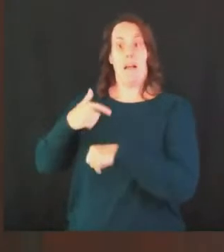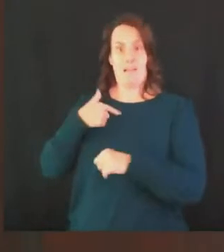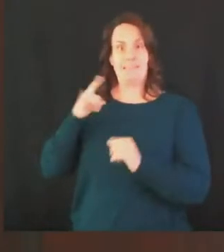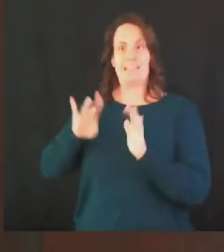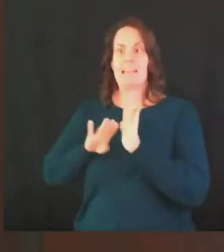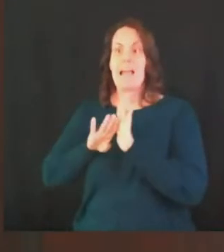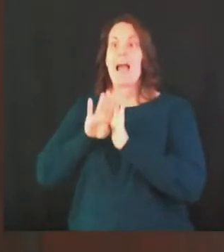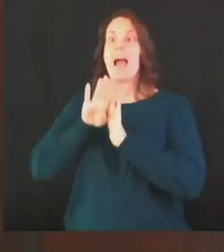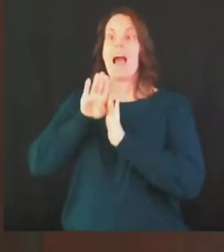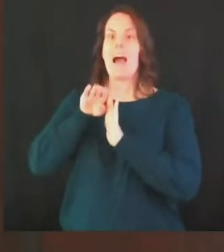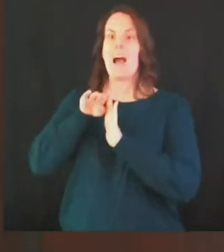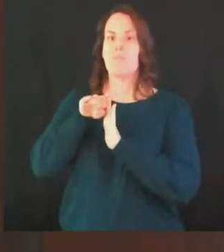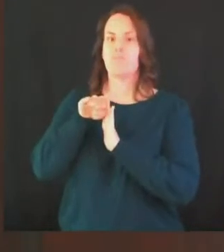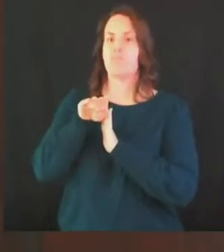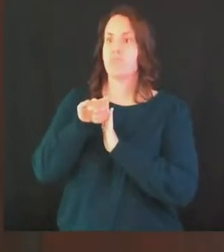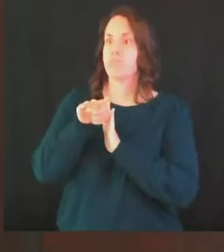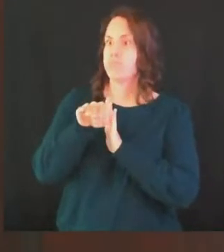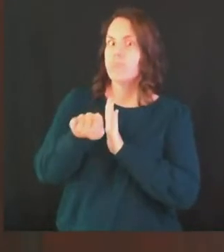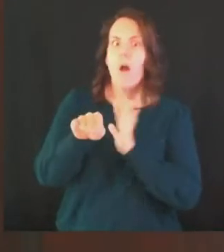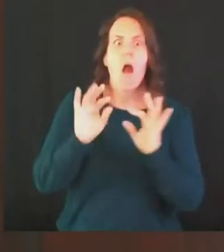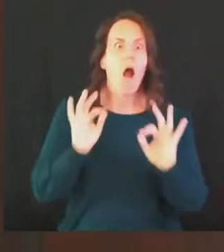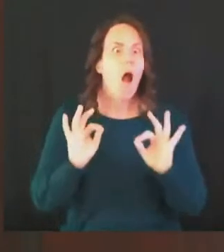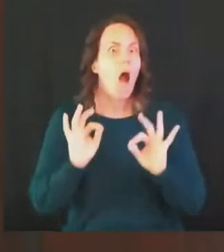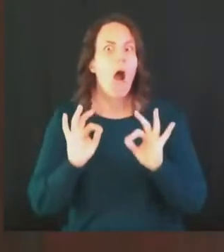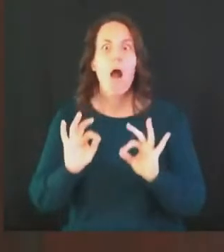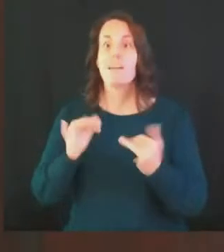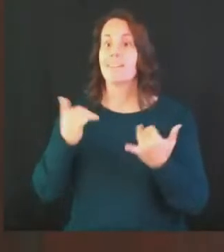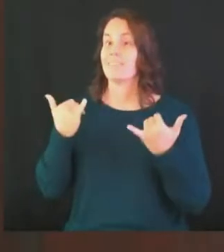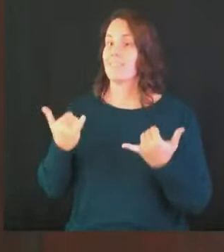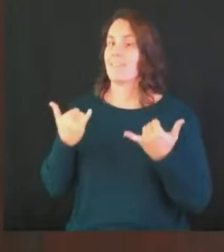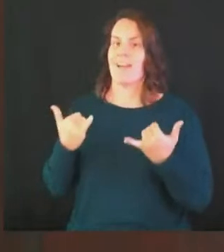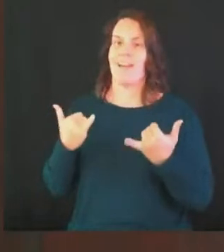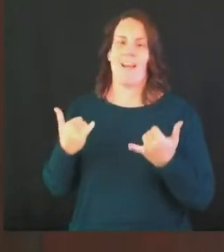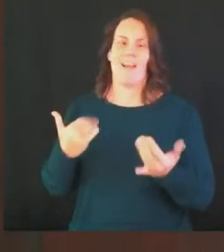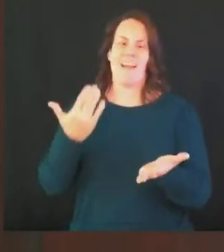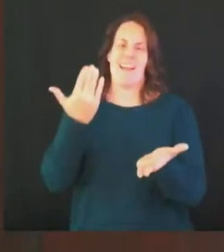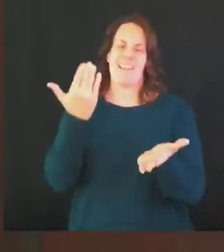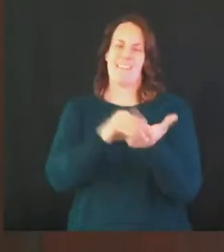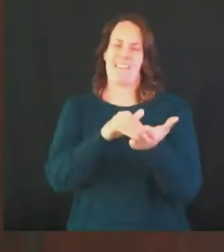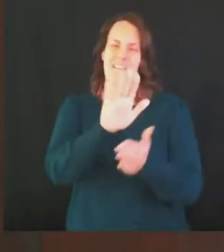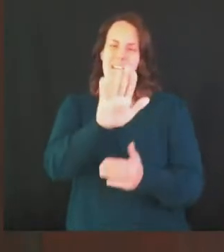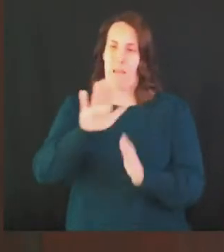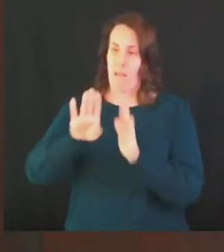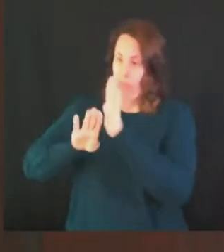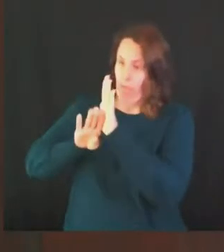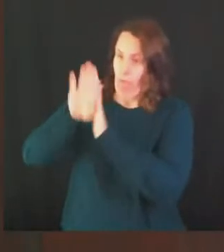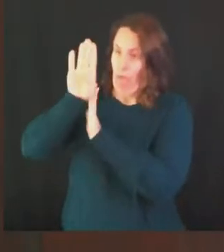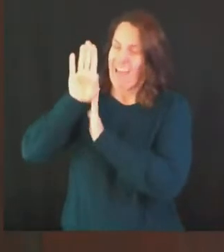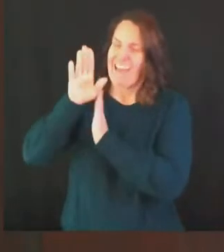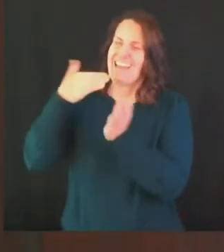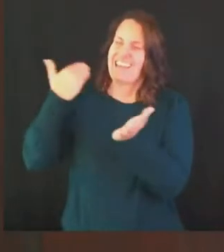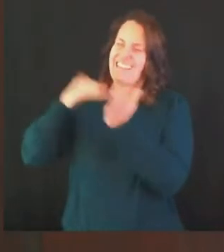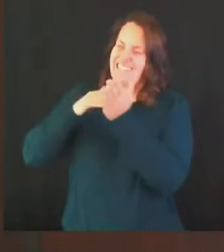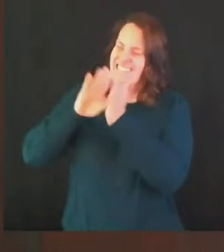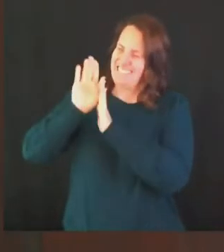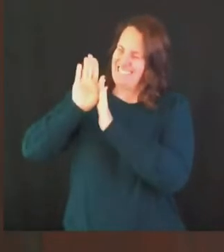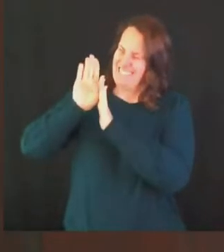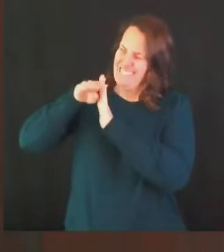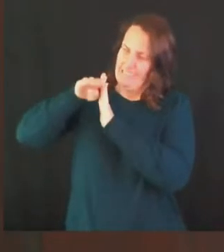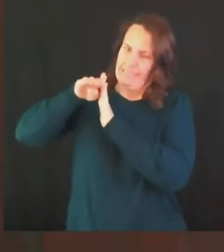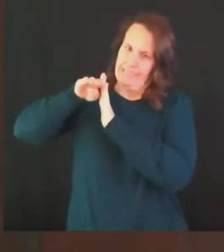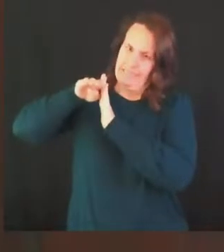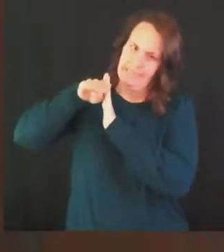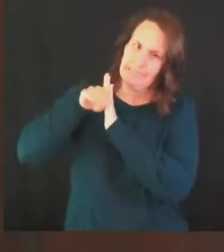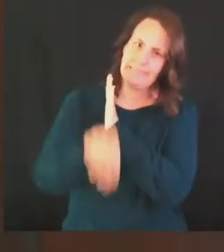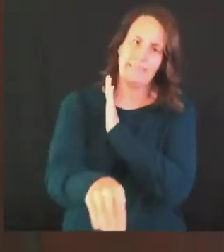you to help us to do once again. But this time, we are on a much more different, much more dire place. As I said